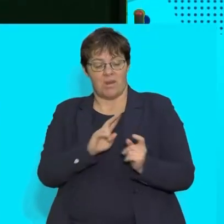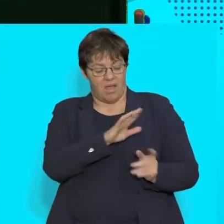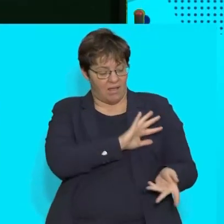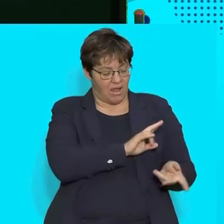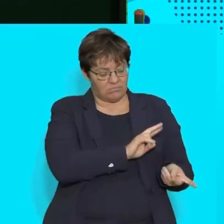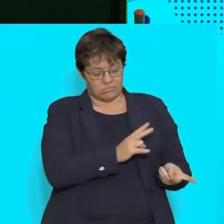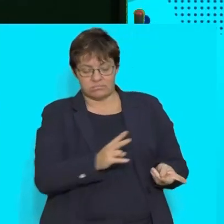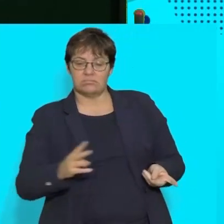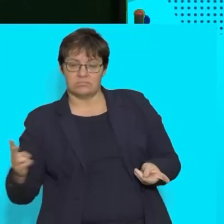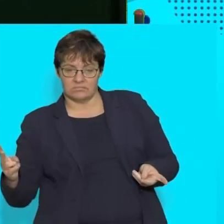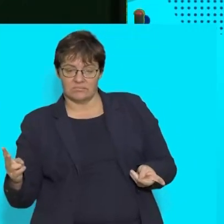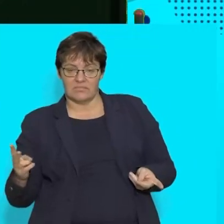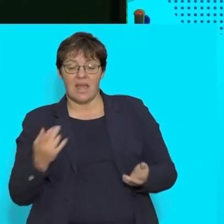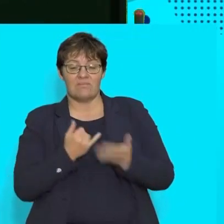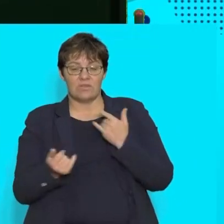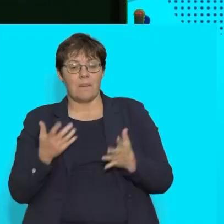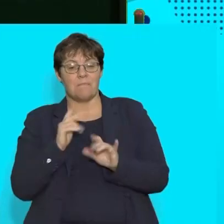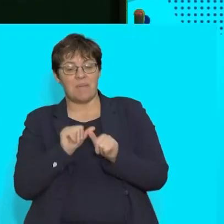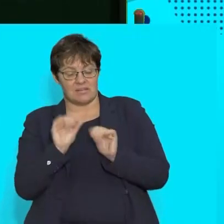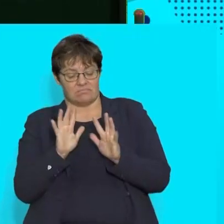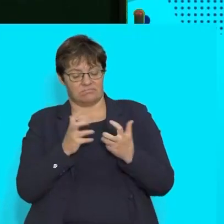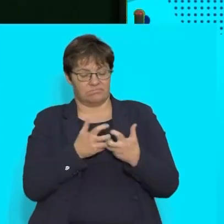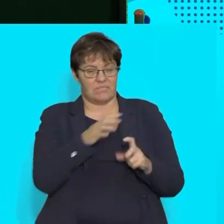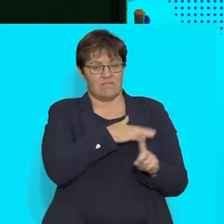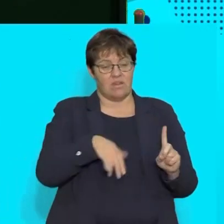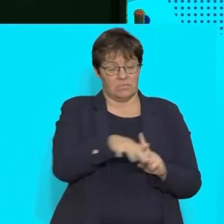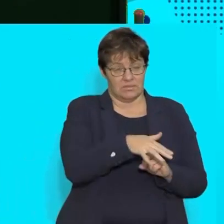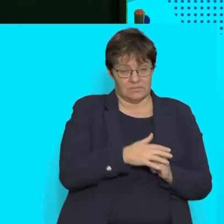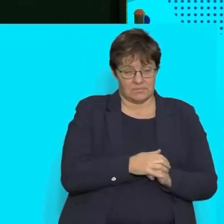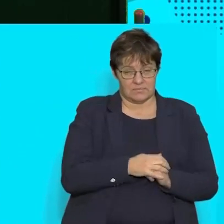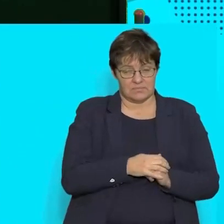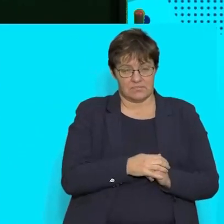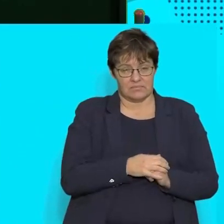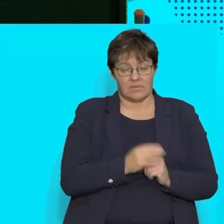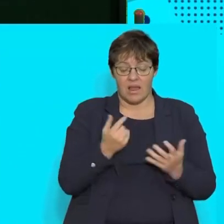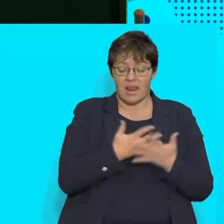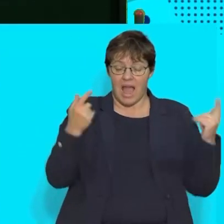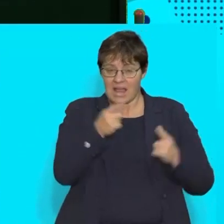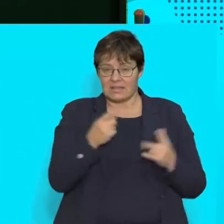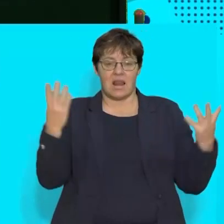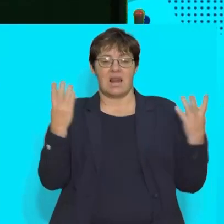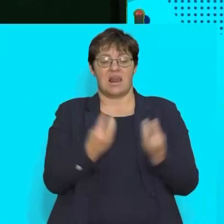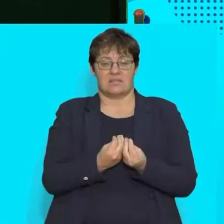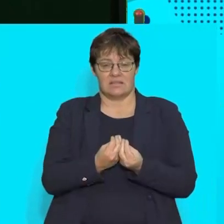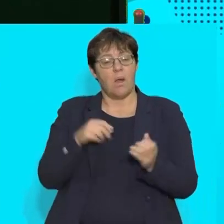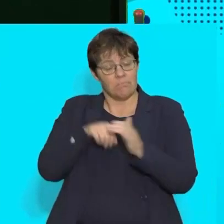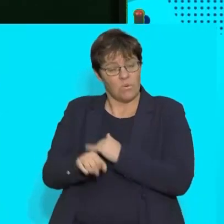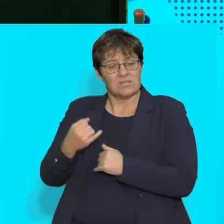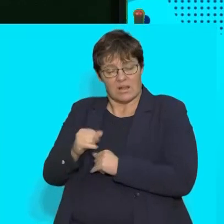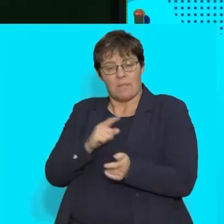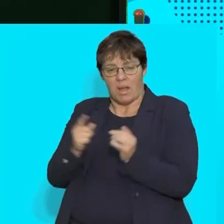reproduce and produce more individuals that are better suited to that environment. Unlike the light-colored